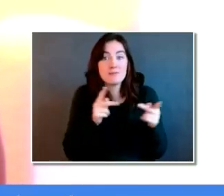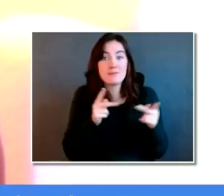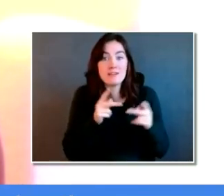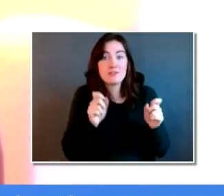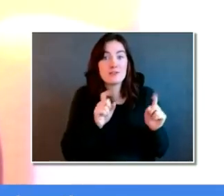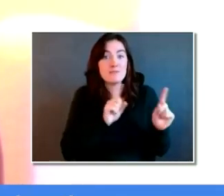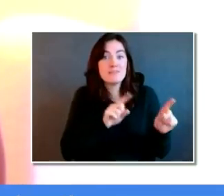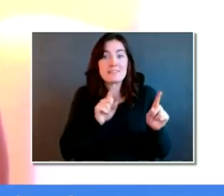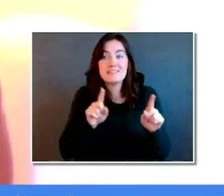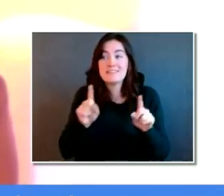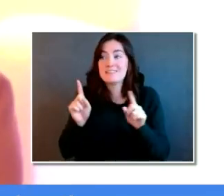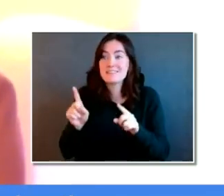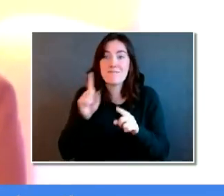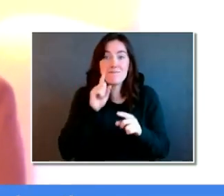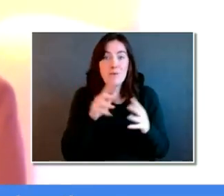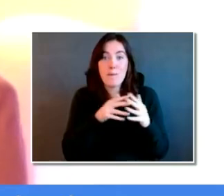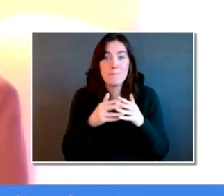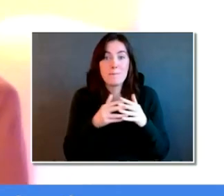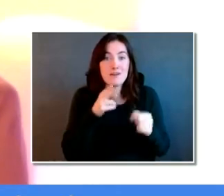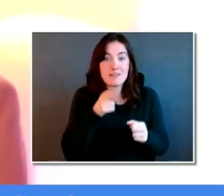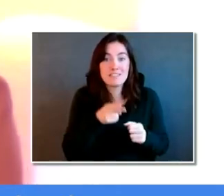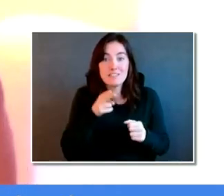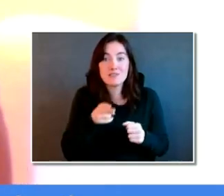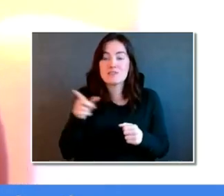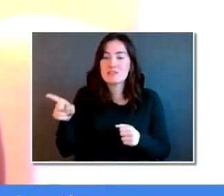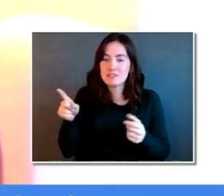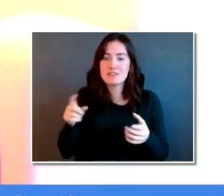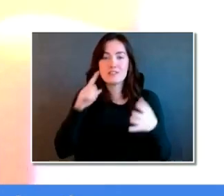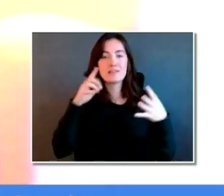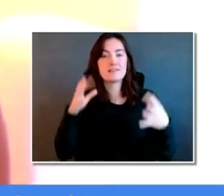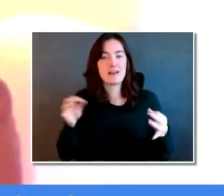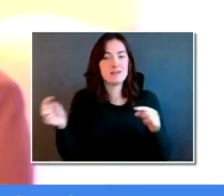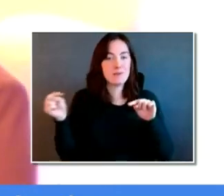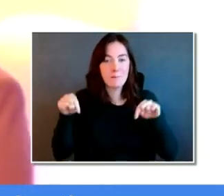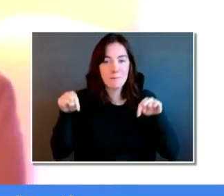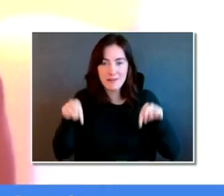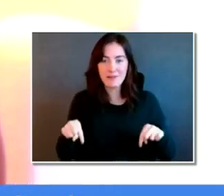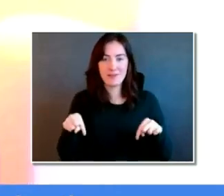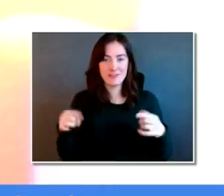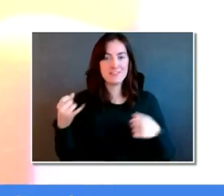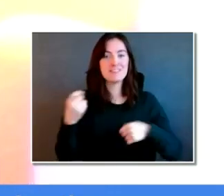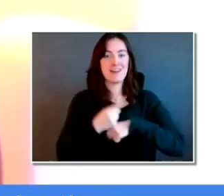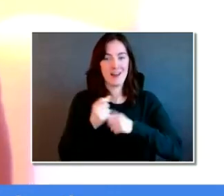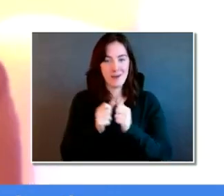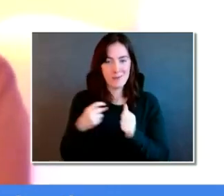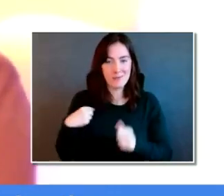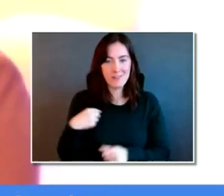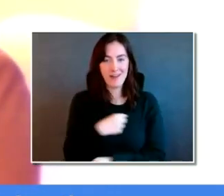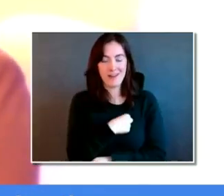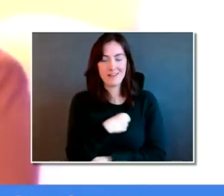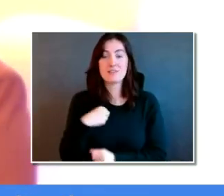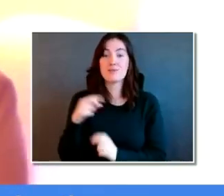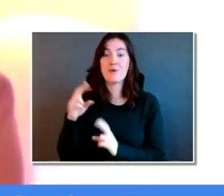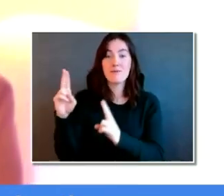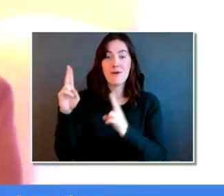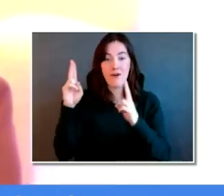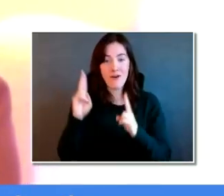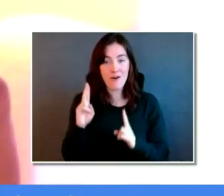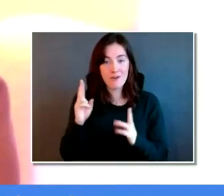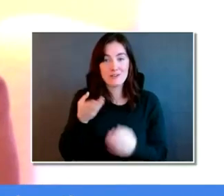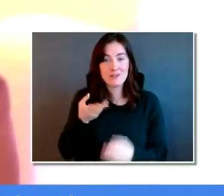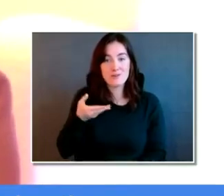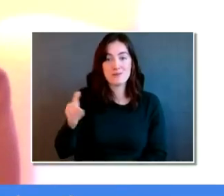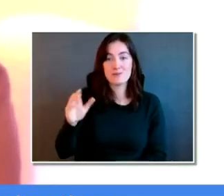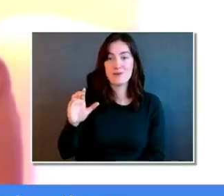American history, she has chosen to be here with us today. So I'm honored to introduce